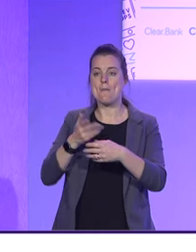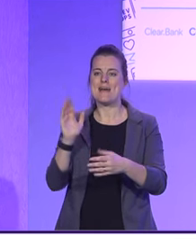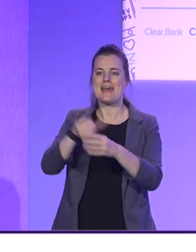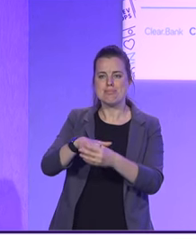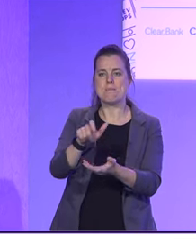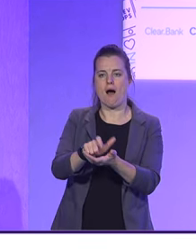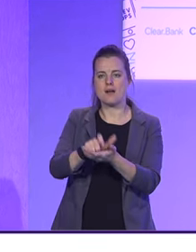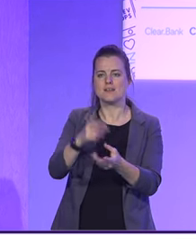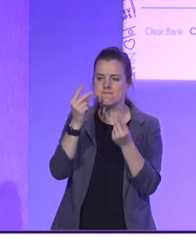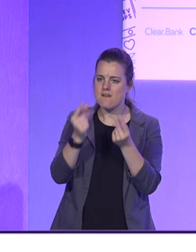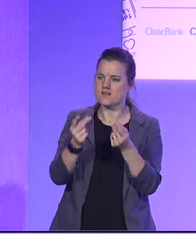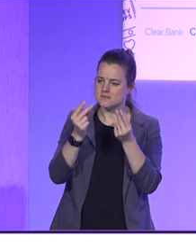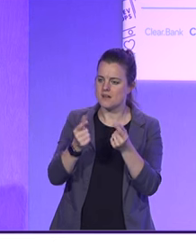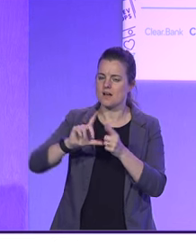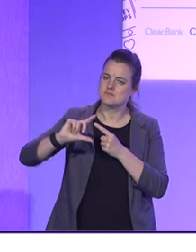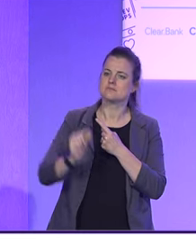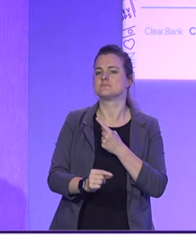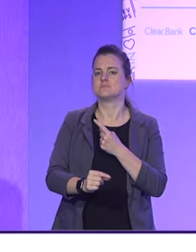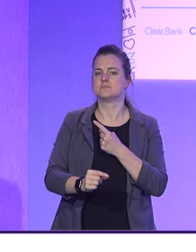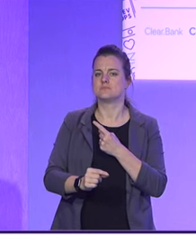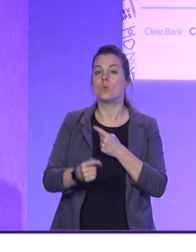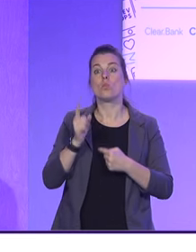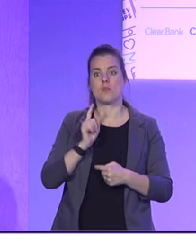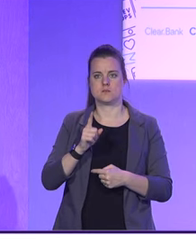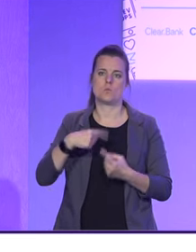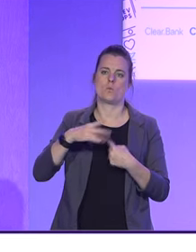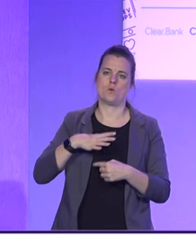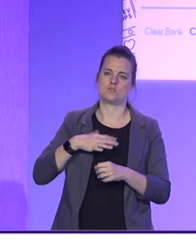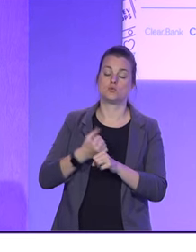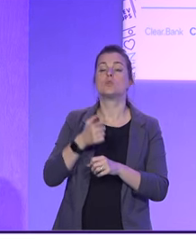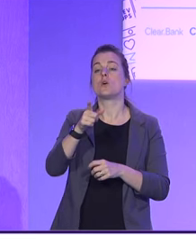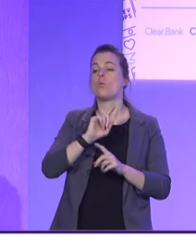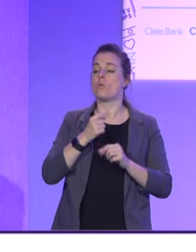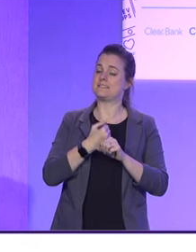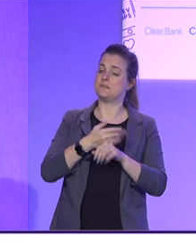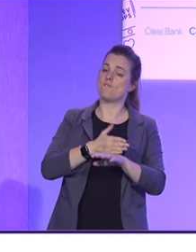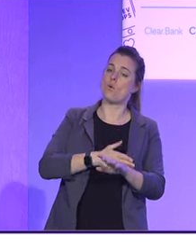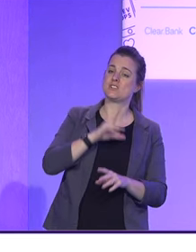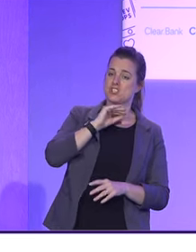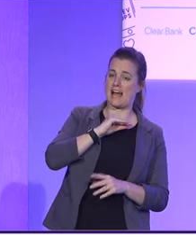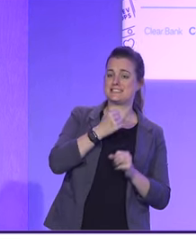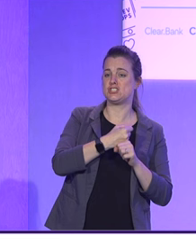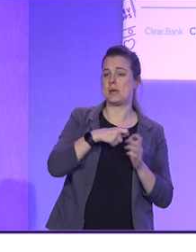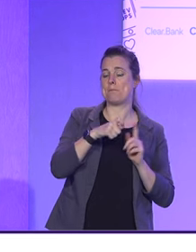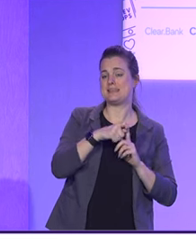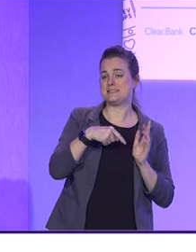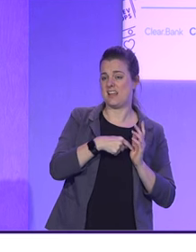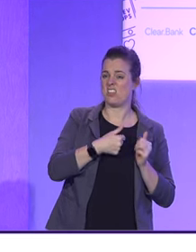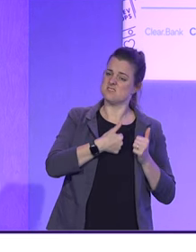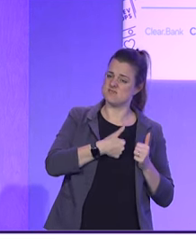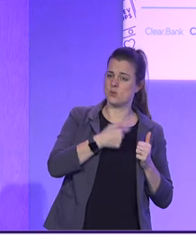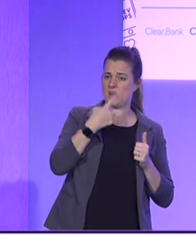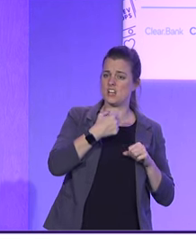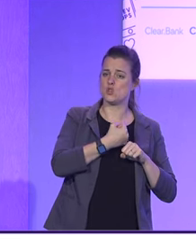very important. As I mentioned before, working with ChatGPT is good. You can do it in your home, but basically a company is not the